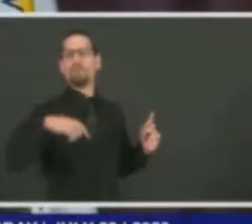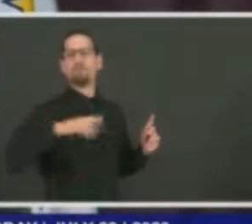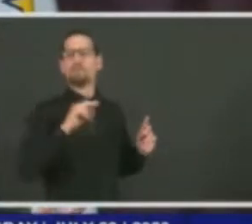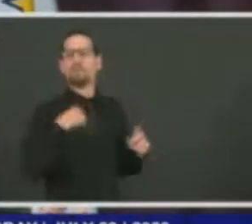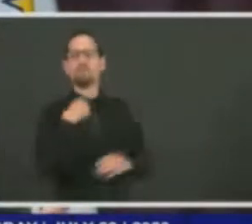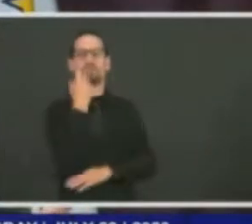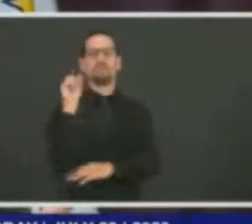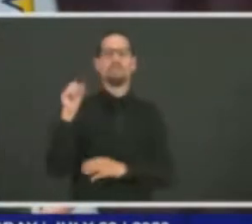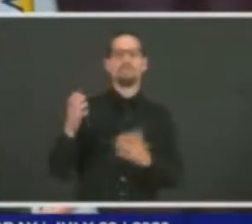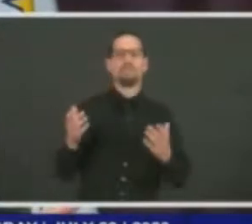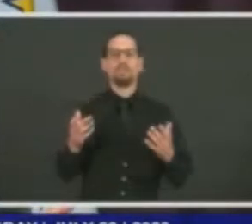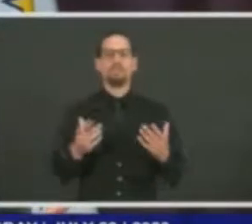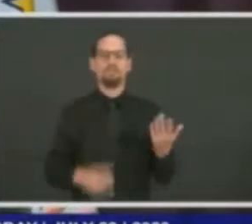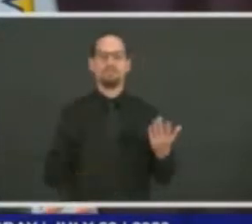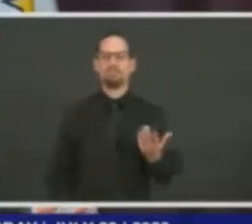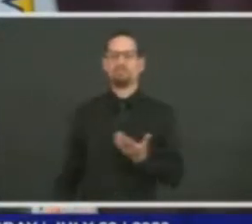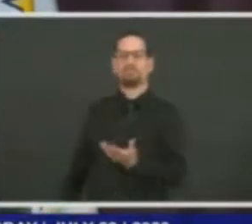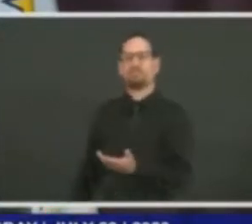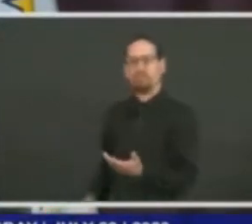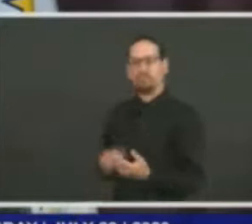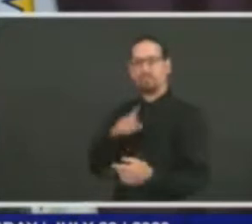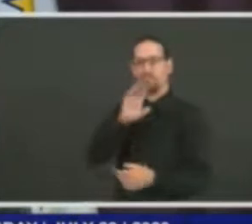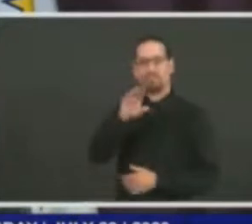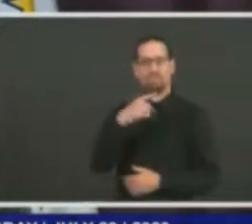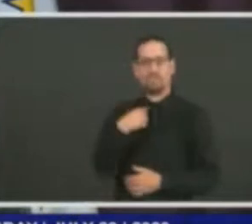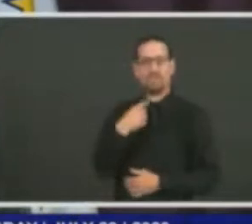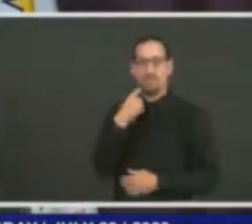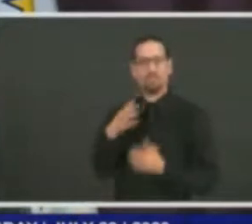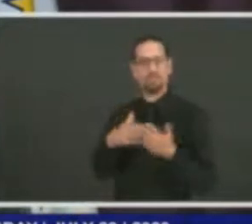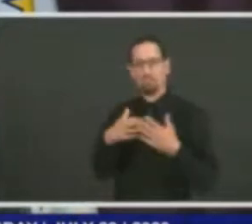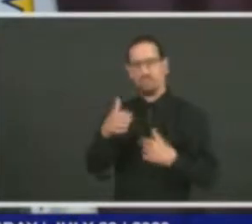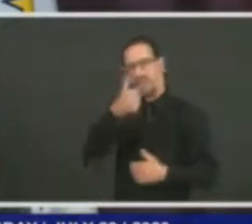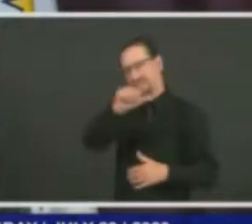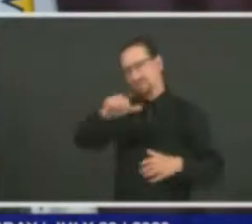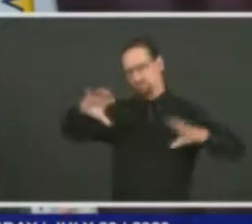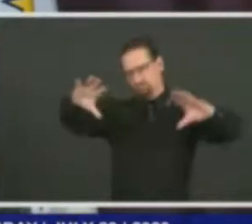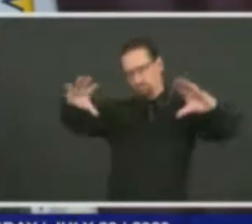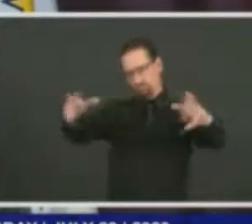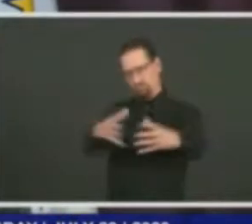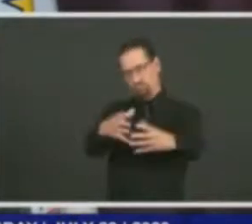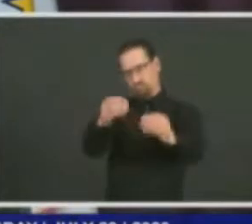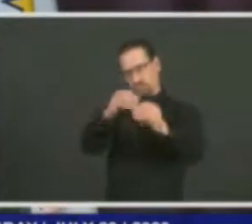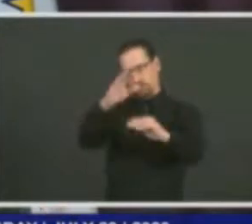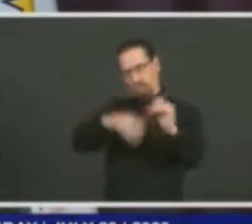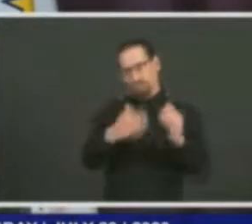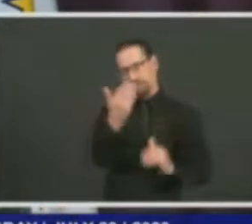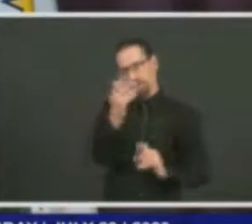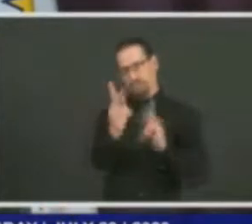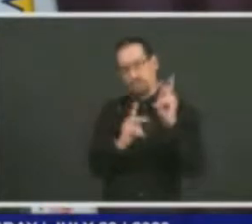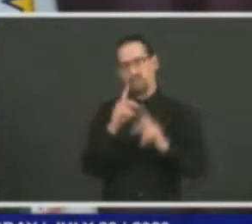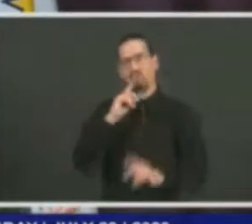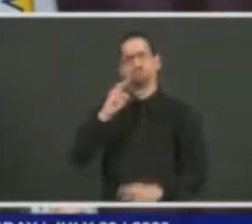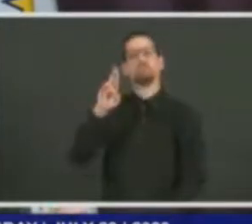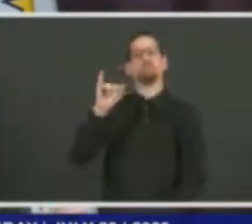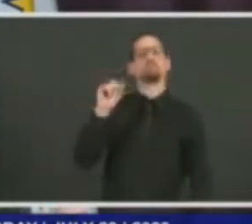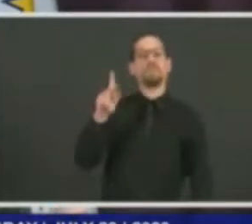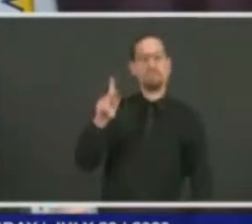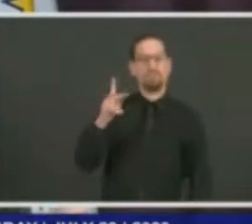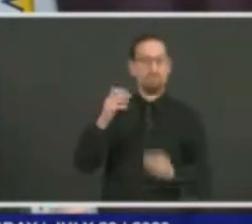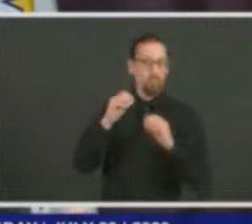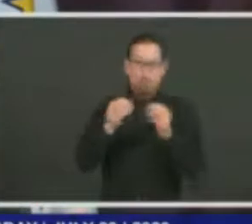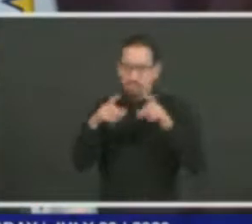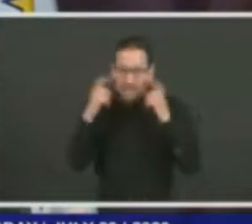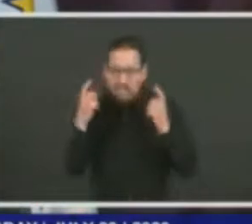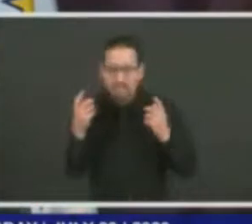look, it's a risk, and any gathering over 15, indoors or outdoors, is a risk. You should wear your mask. But what we